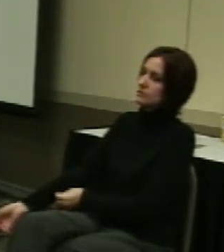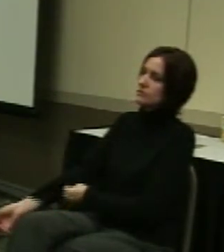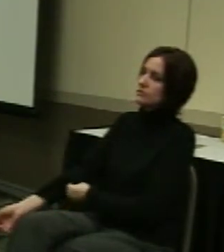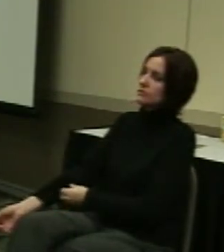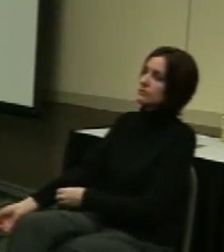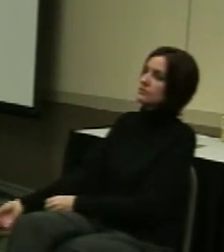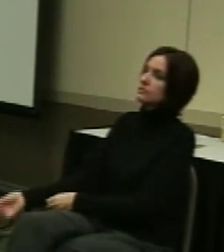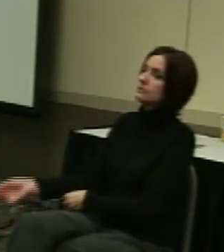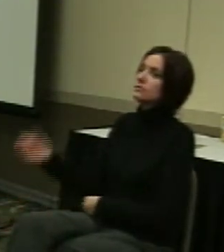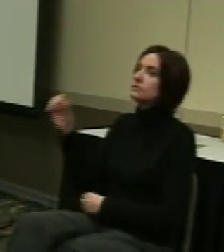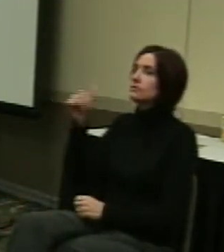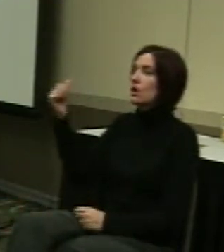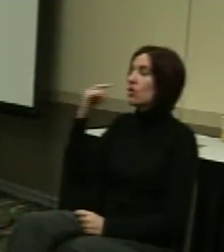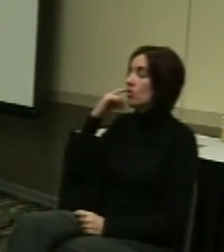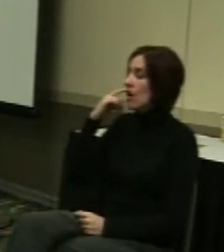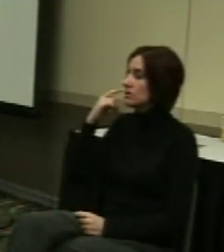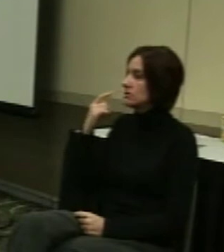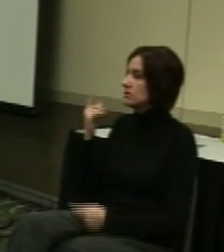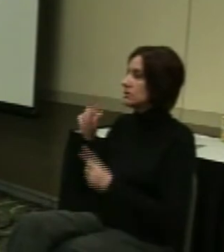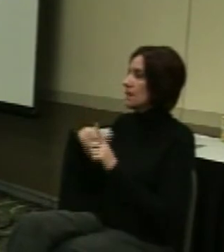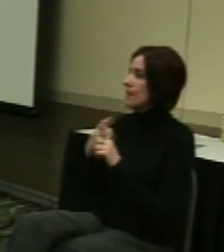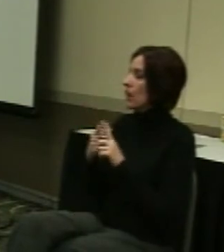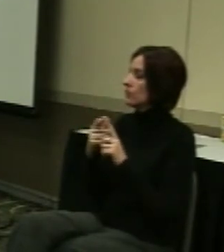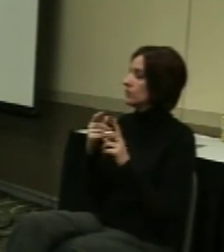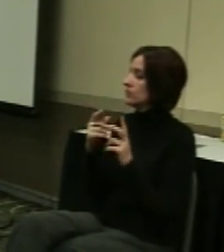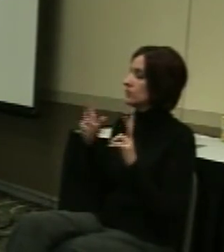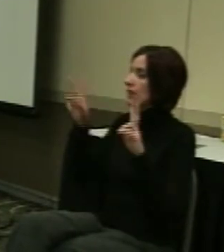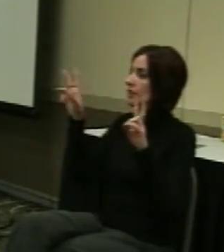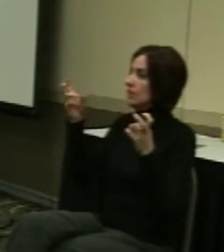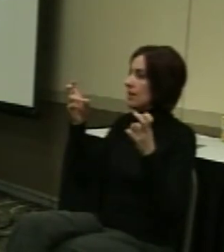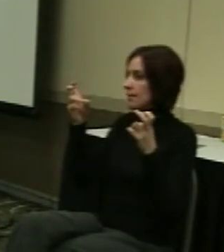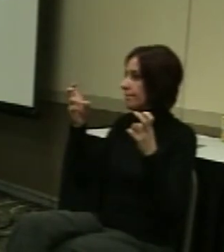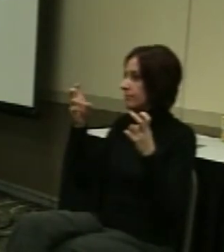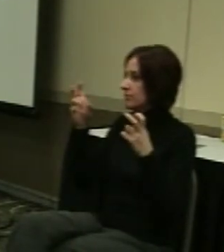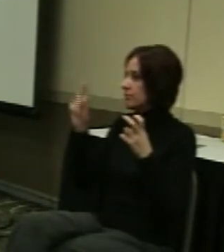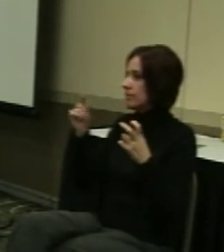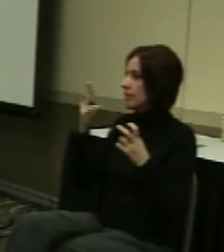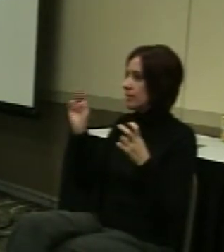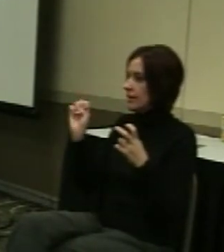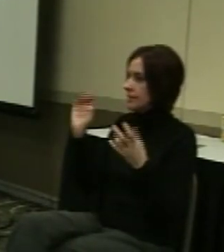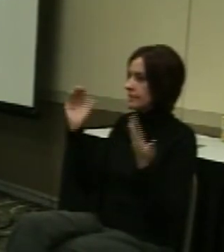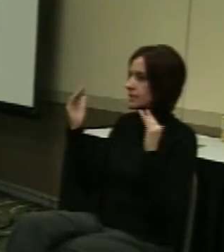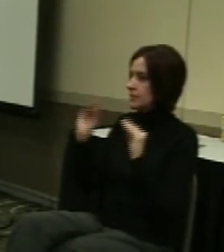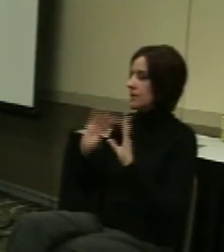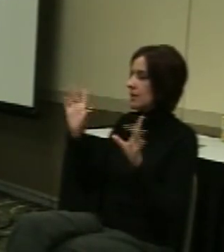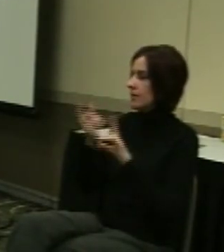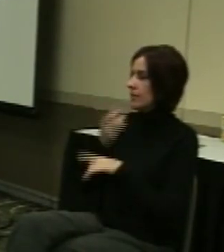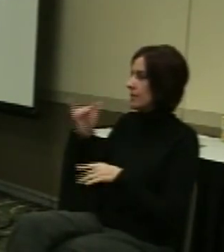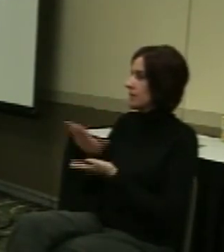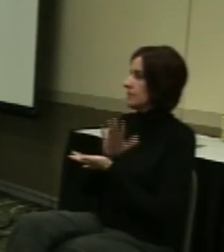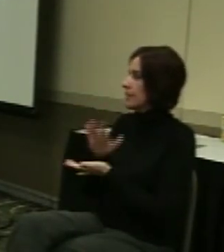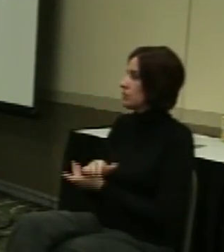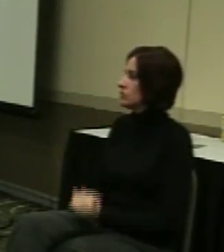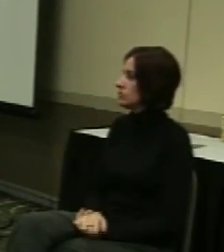Other thoughts on things that, that thematically seem to be obvious from these papers?